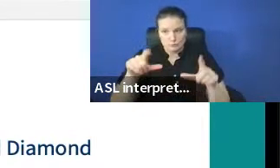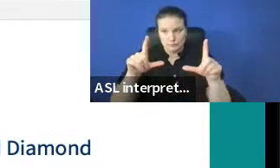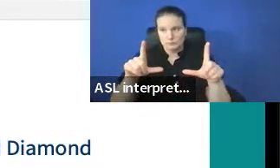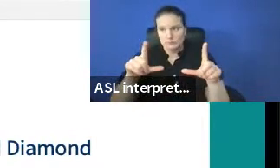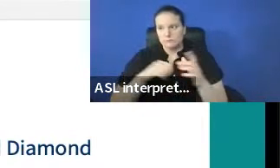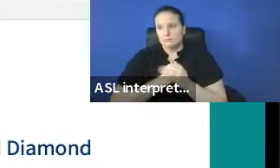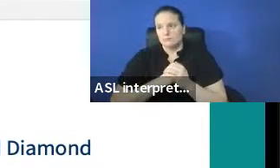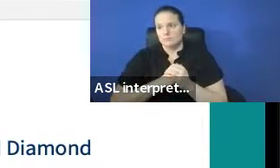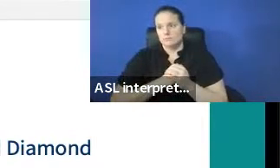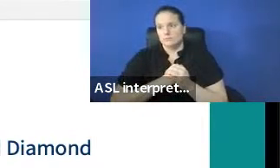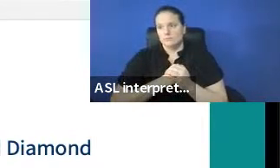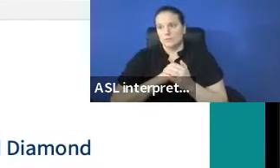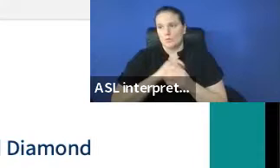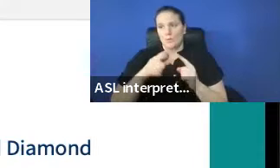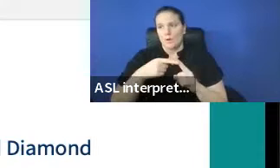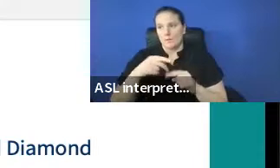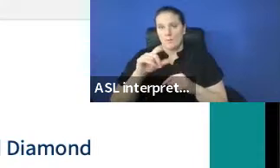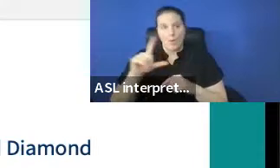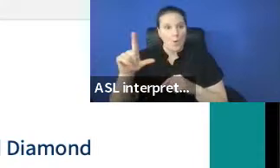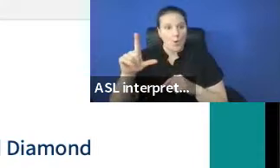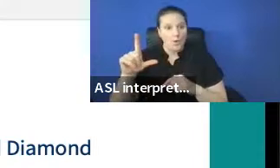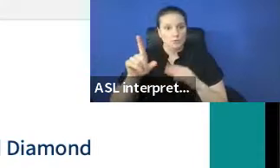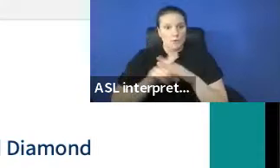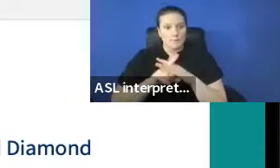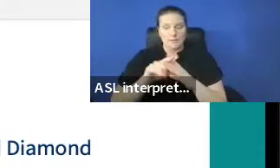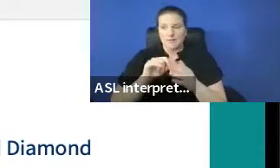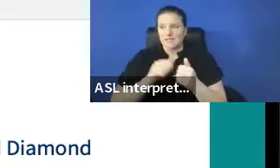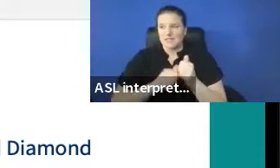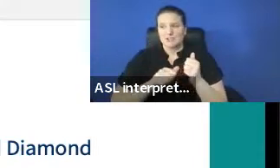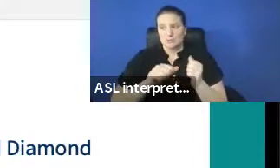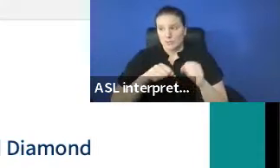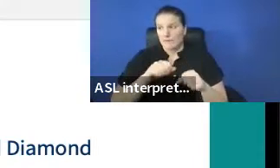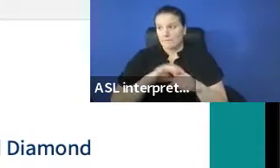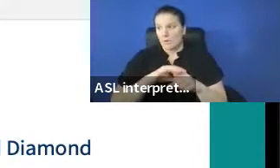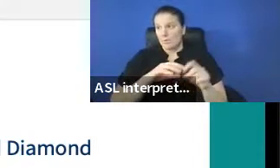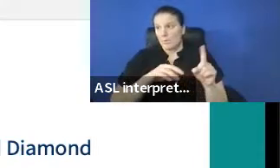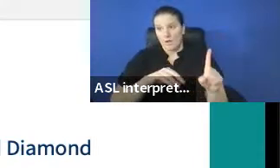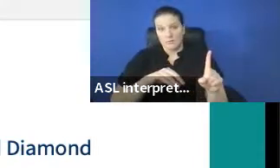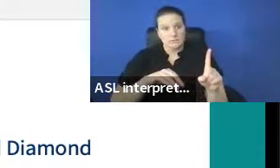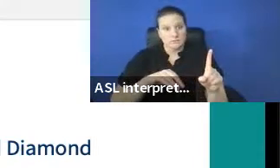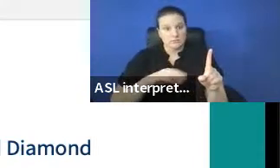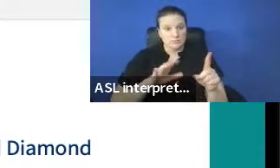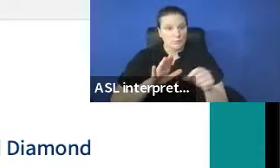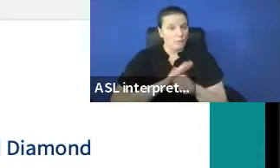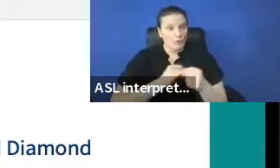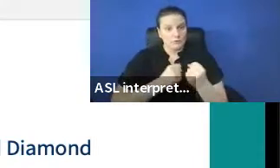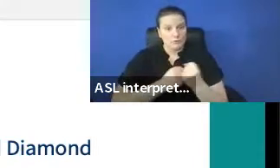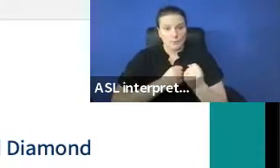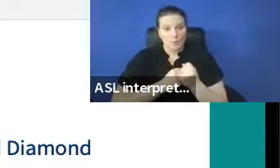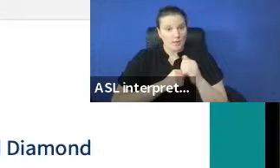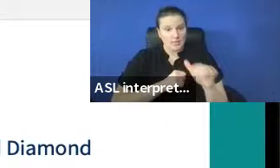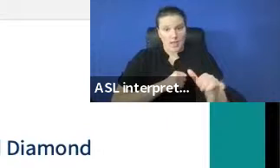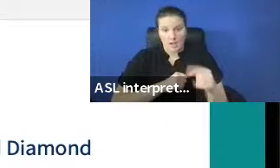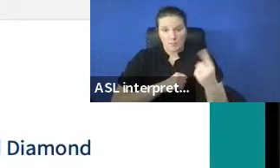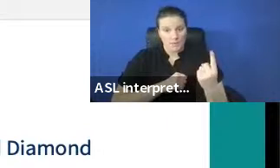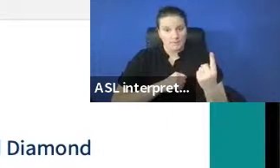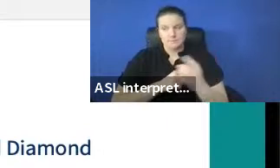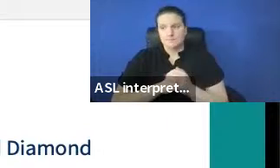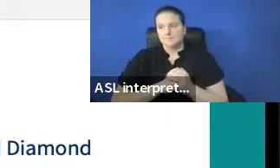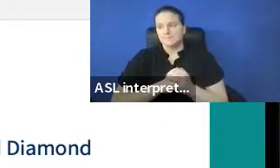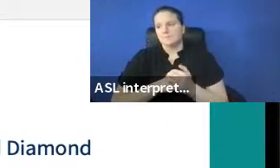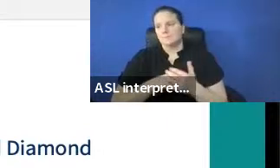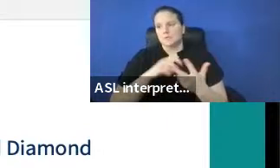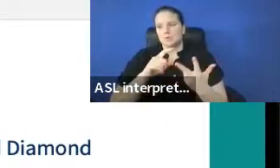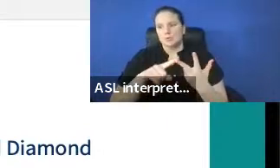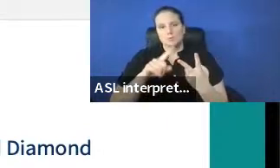poll comes up for each of these options, you can vote a 1, which means you fully support that option. You can vote